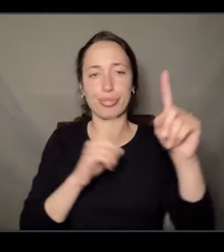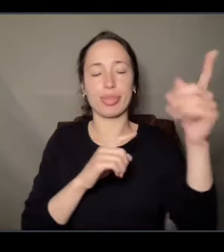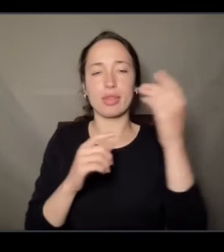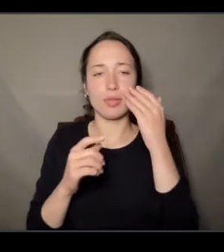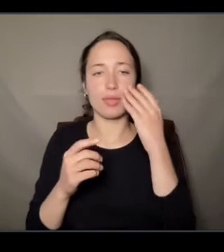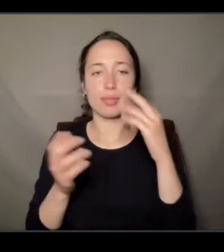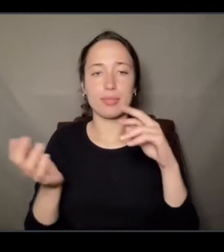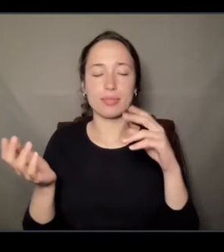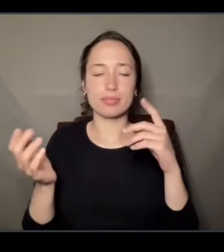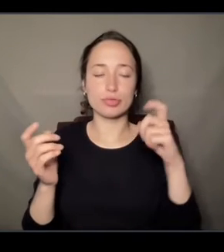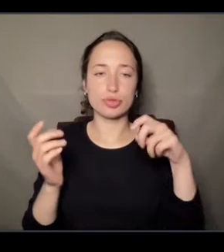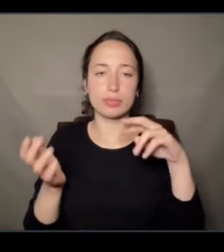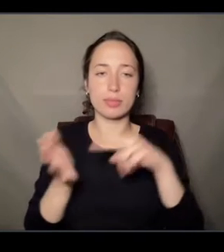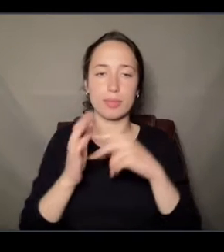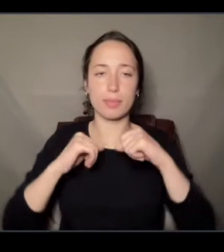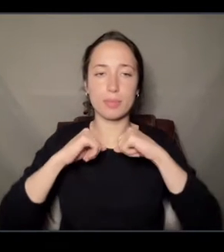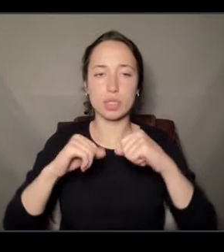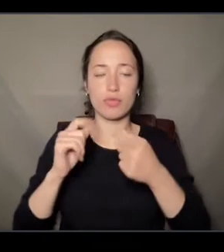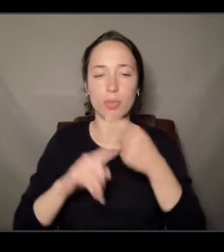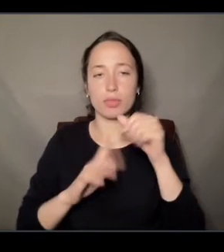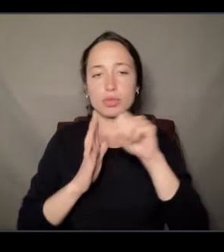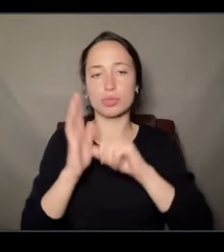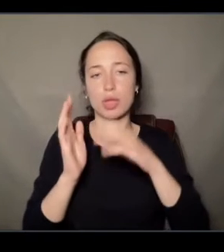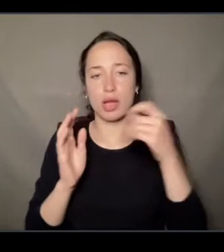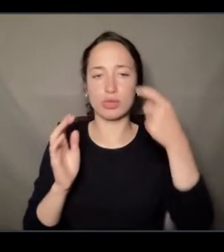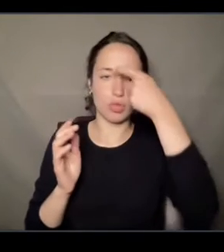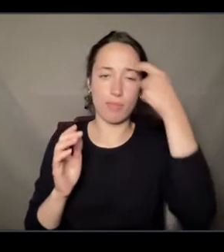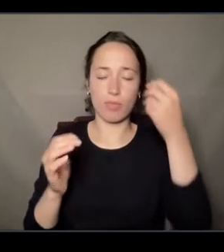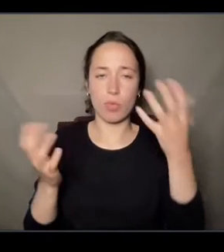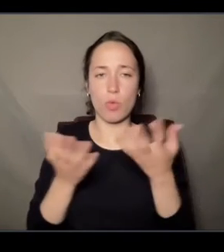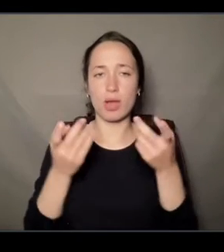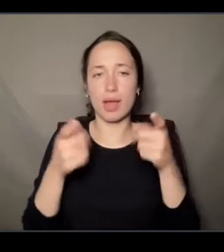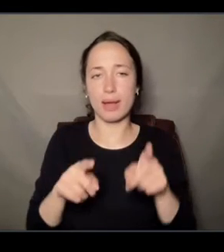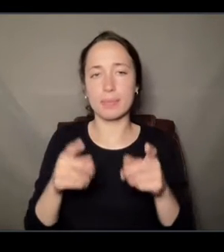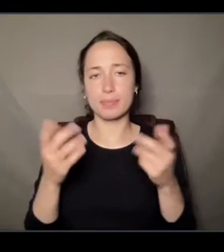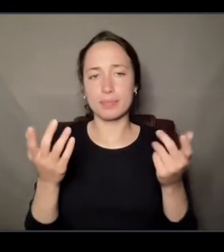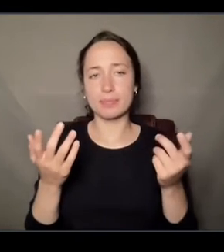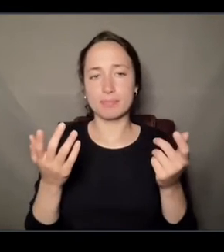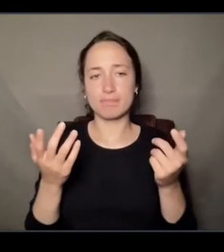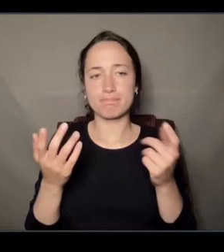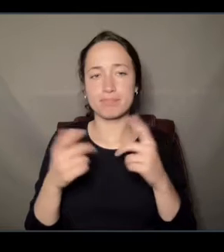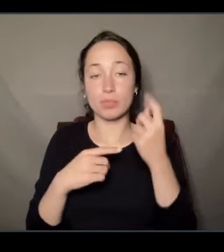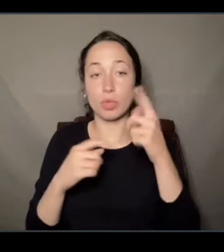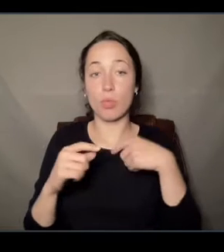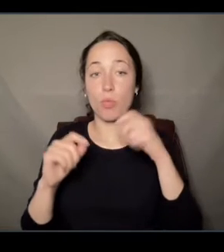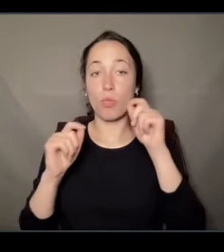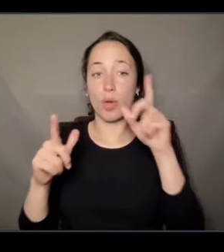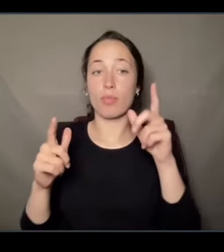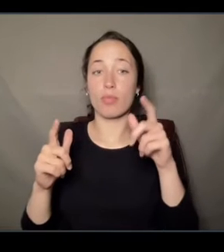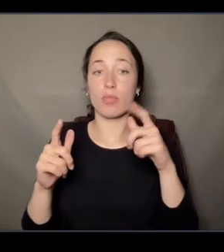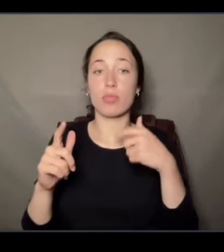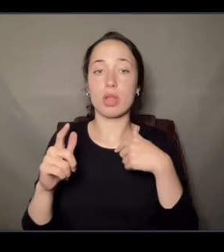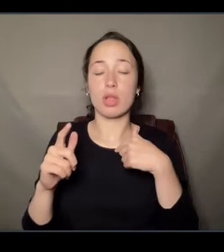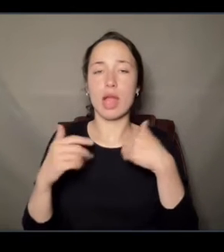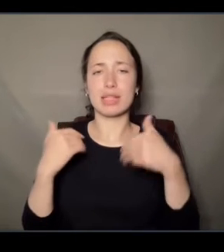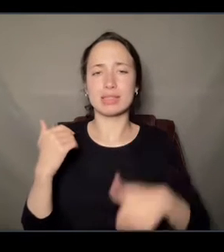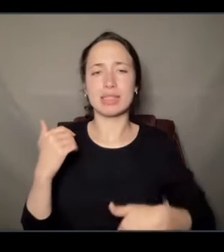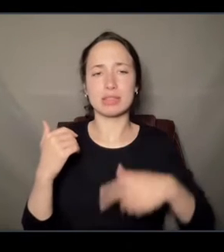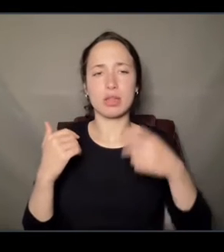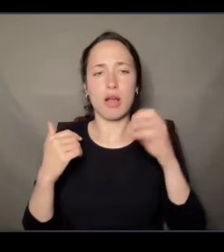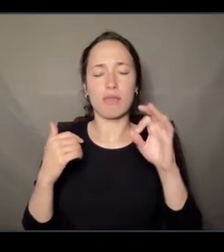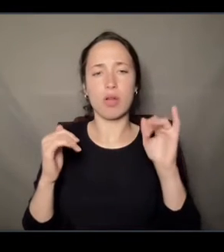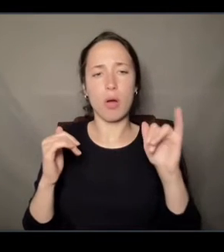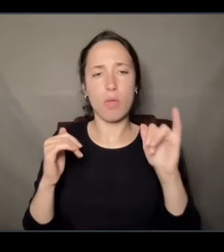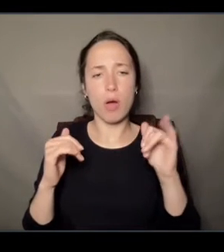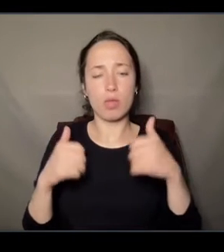mean, it was meant to be protected from the surgery and the trauma of what was happening. But when I woke up, I really had this sense of like,